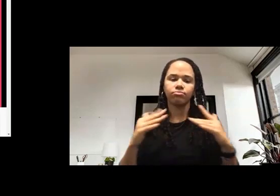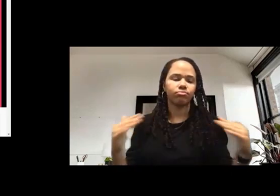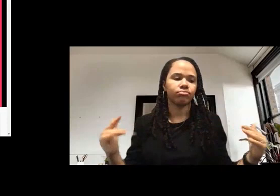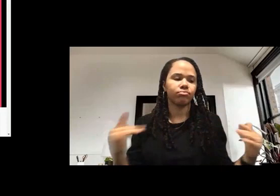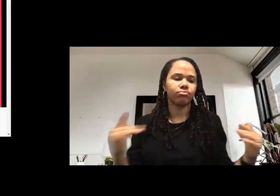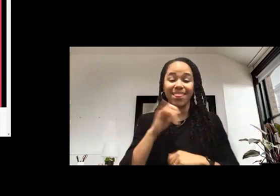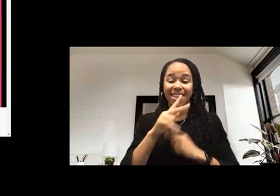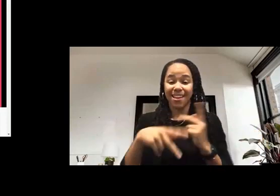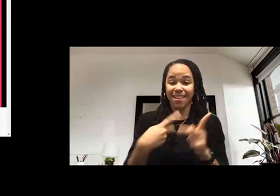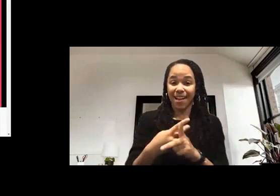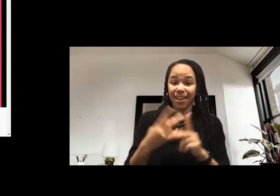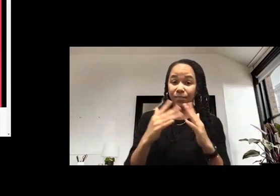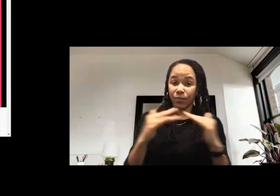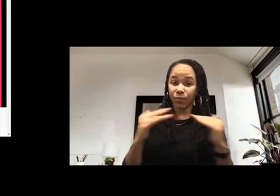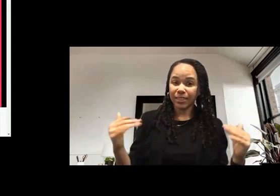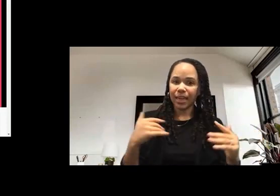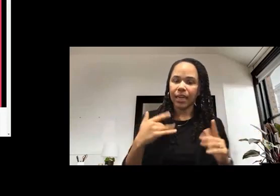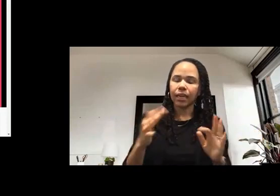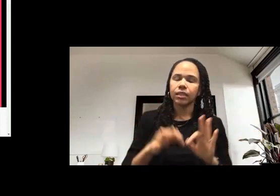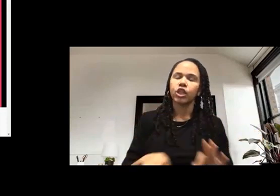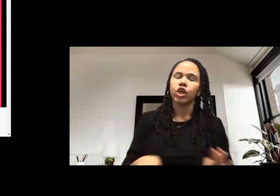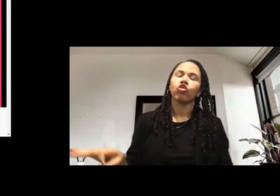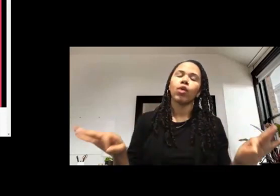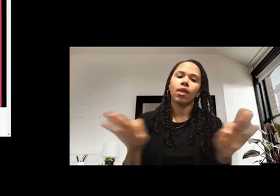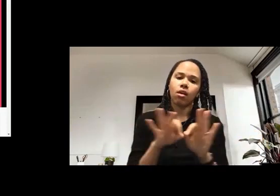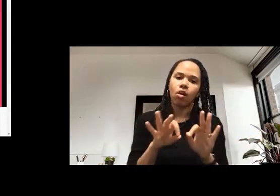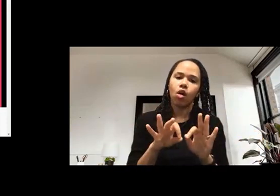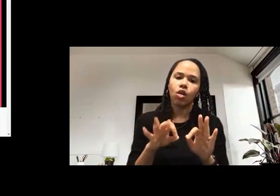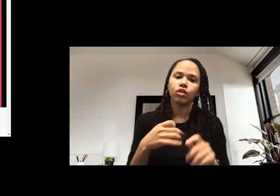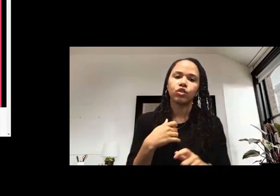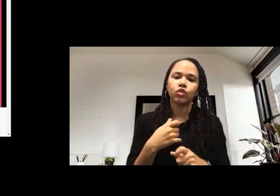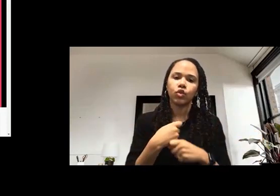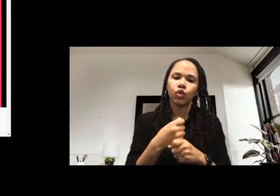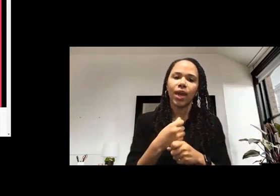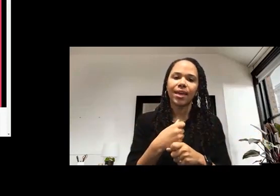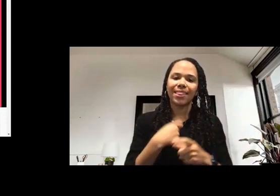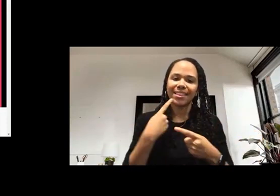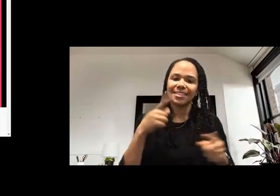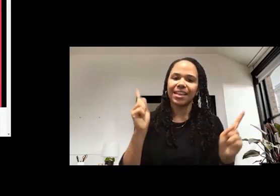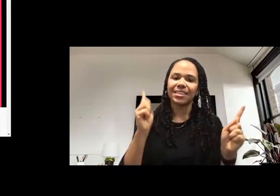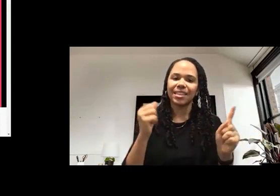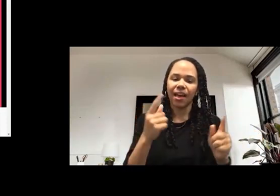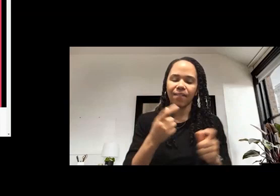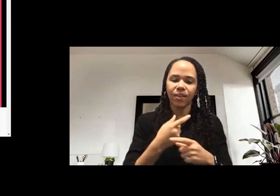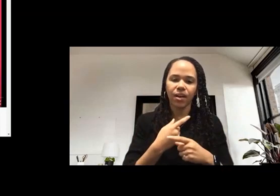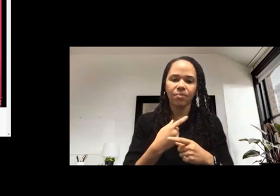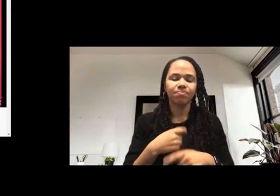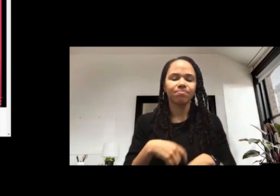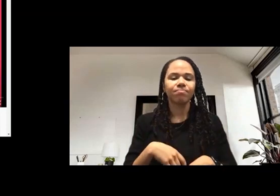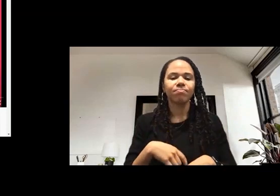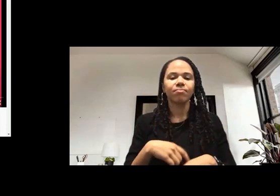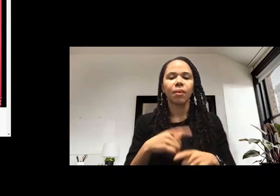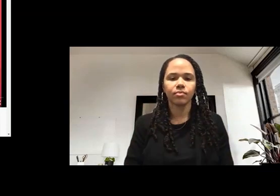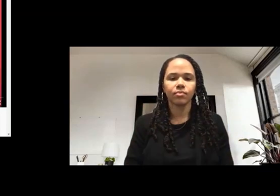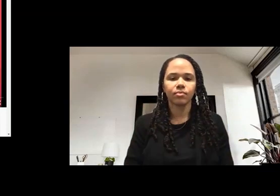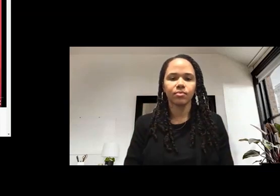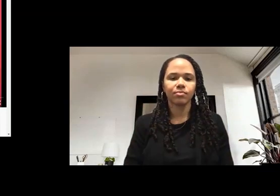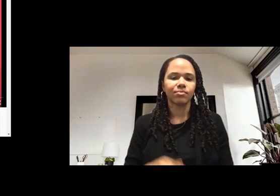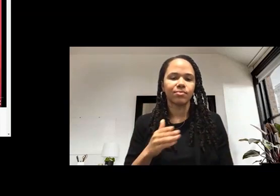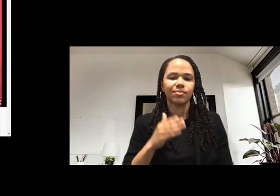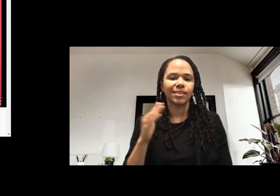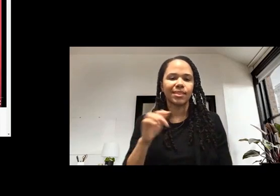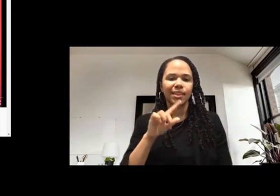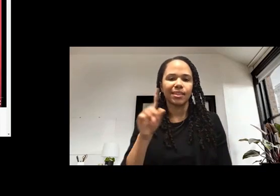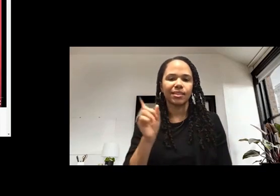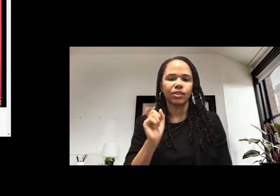diversity is critical to creativity and success in big projects. let's see the next question.